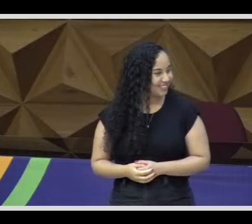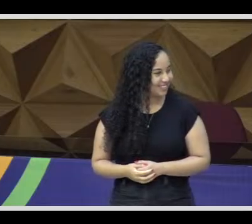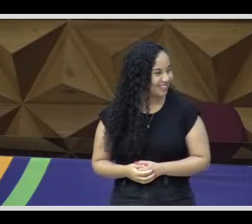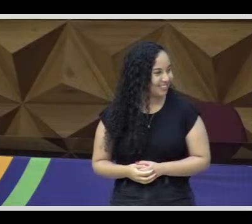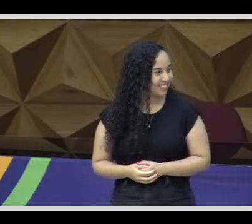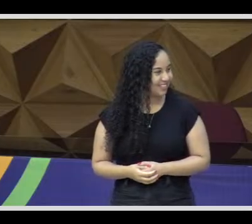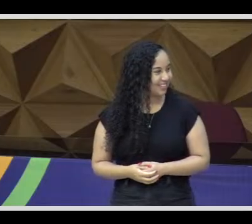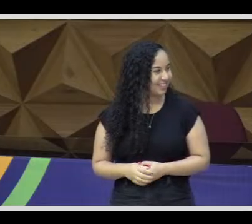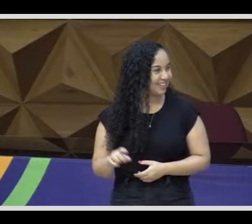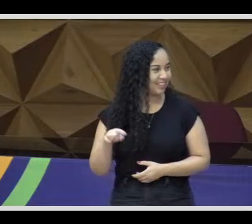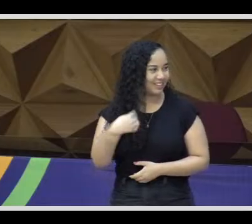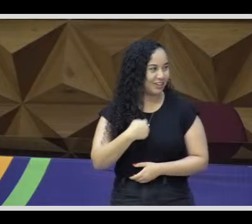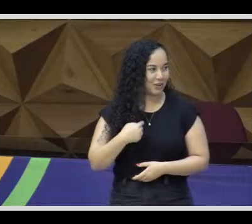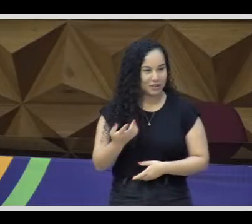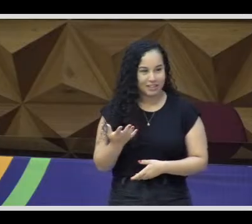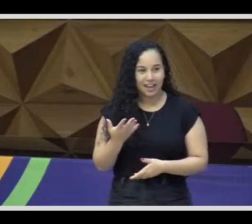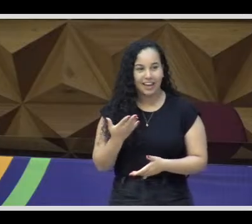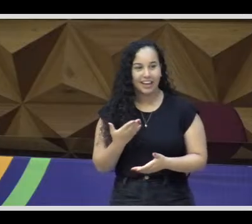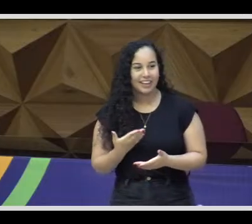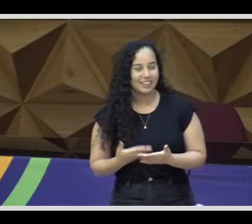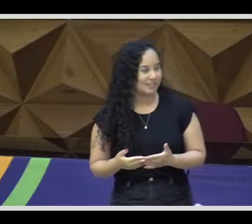And we are missing Felipe.